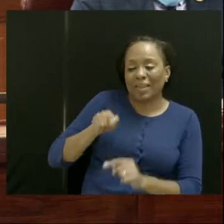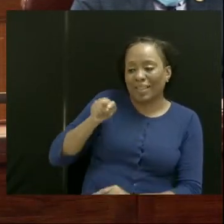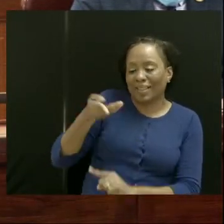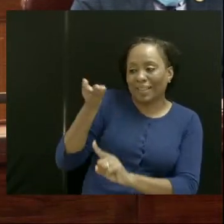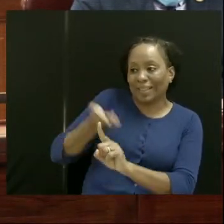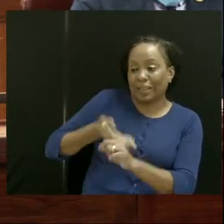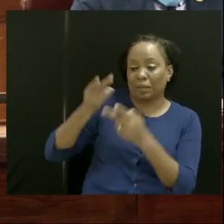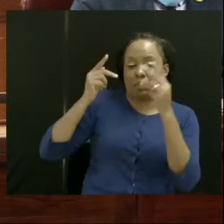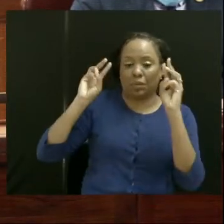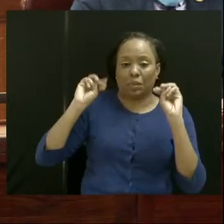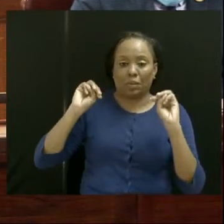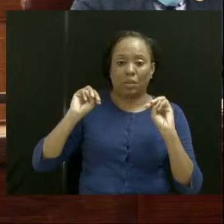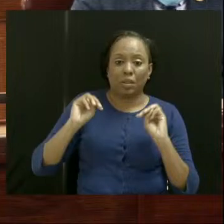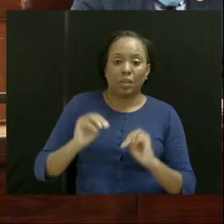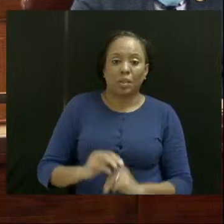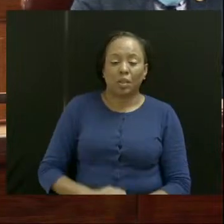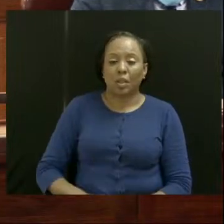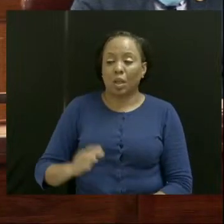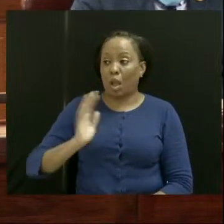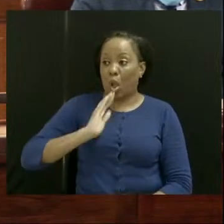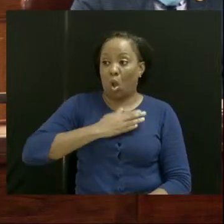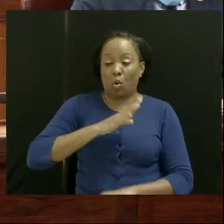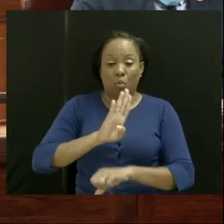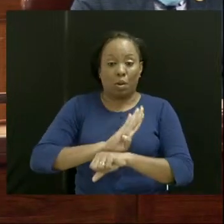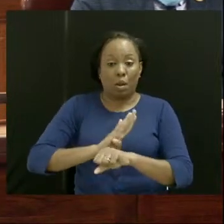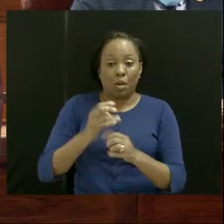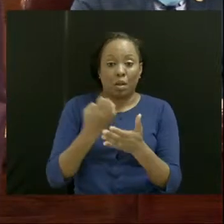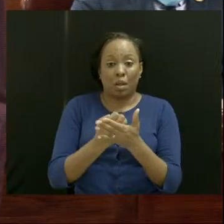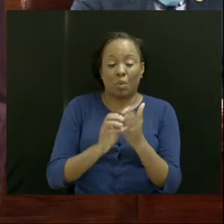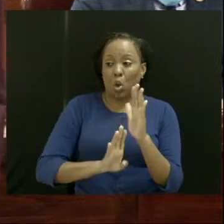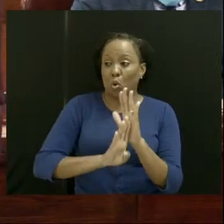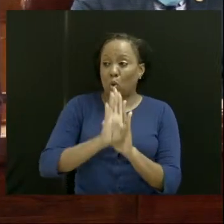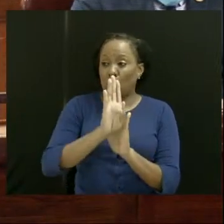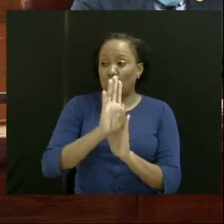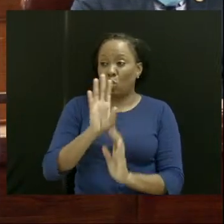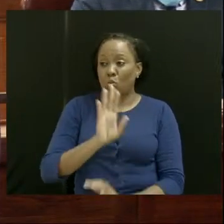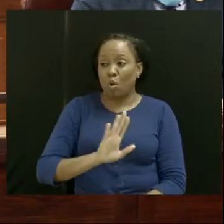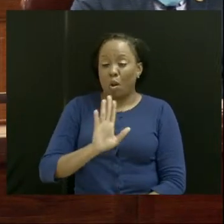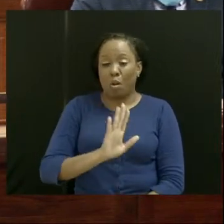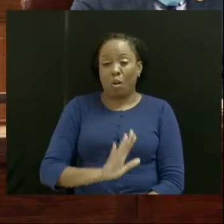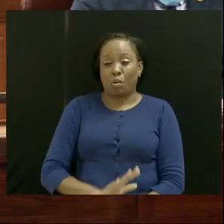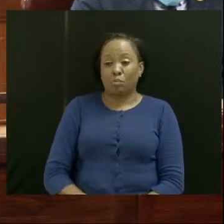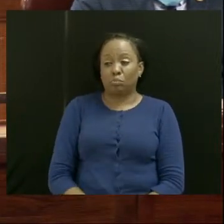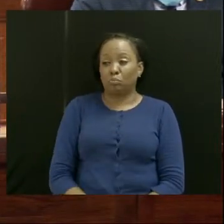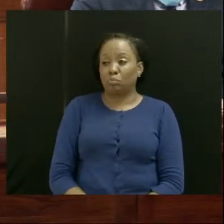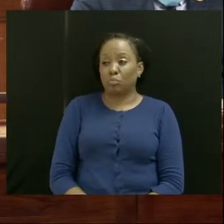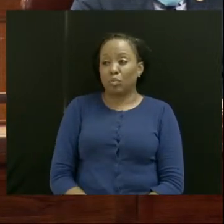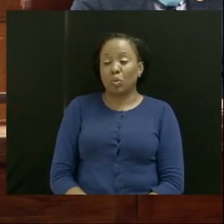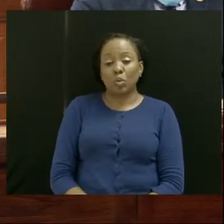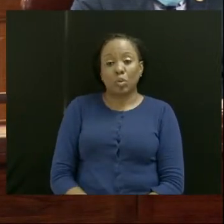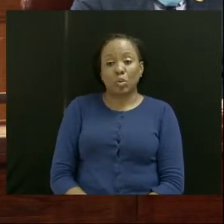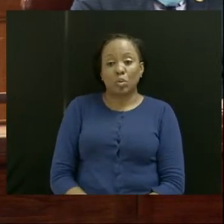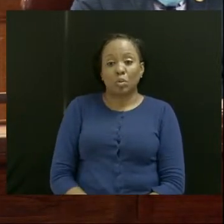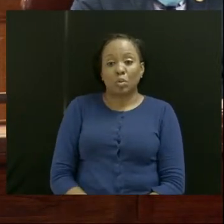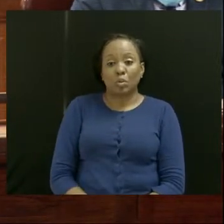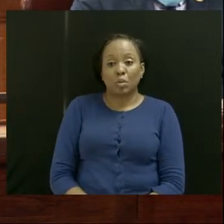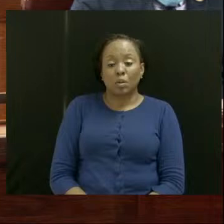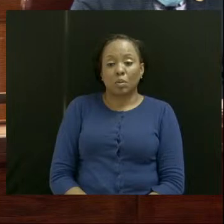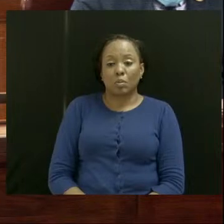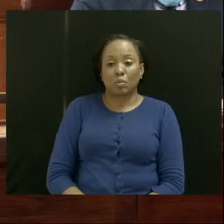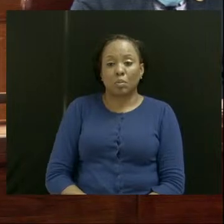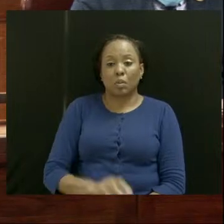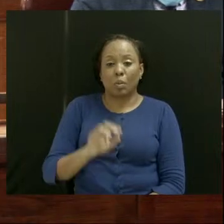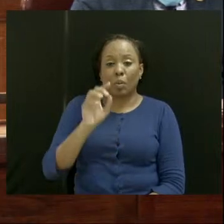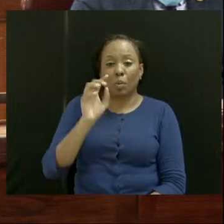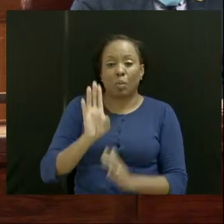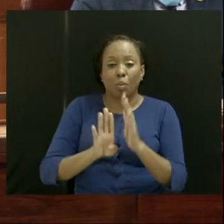my reading tells me that the Barbados economy grew on an average of about 1%,